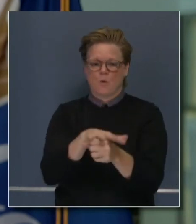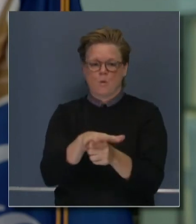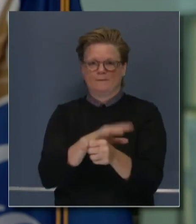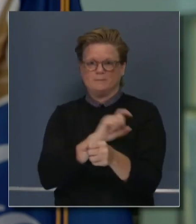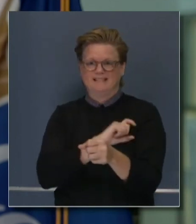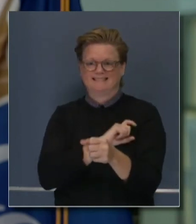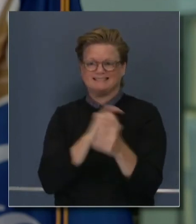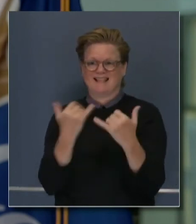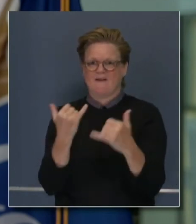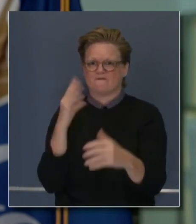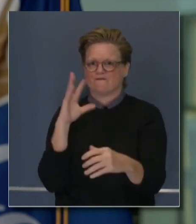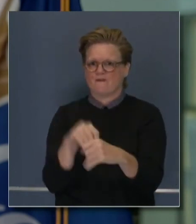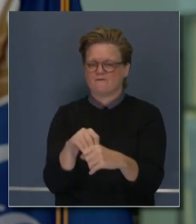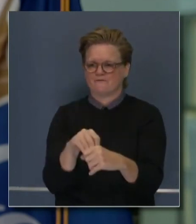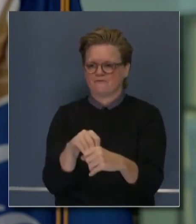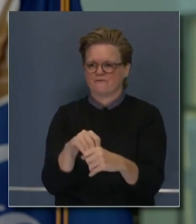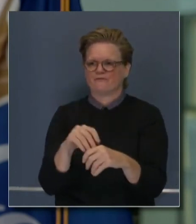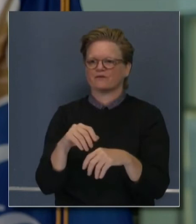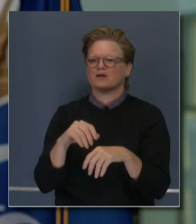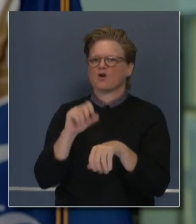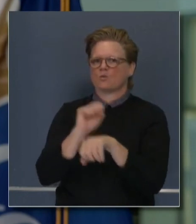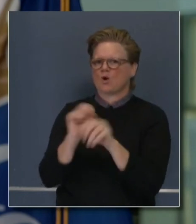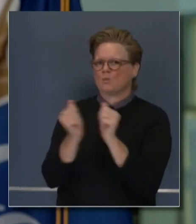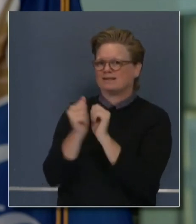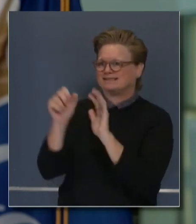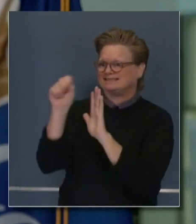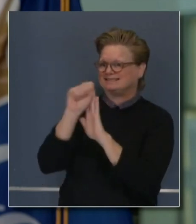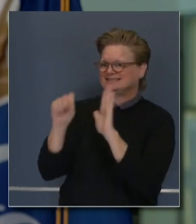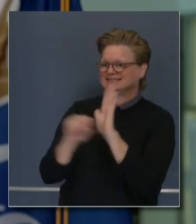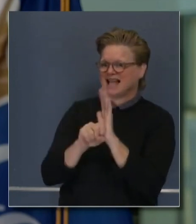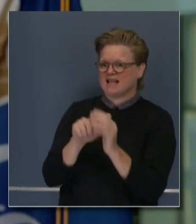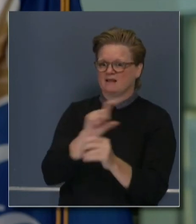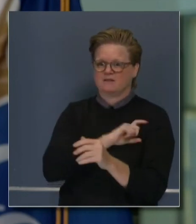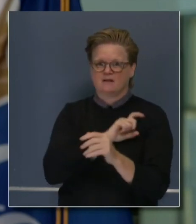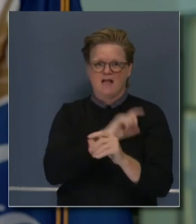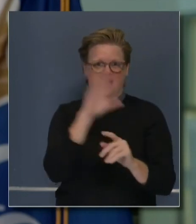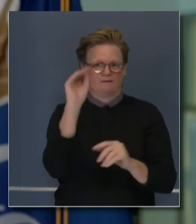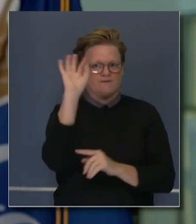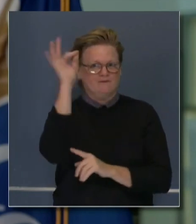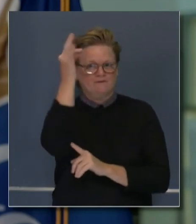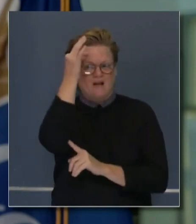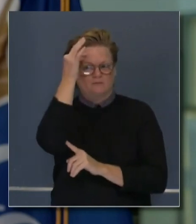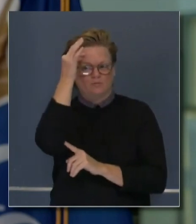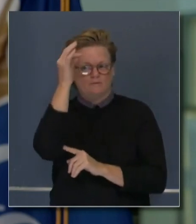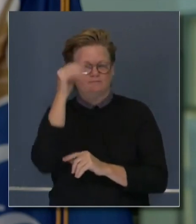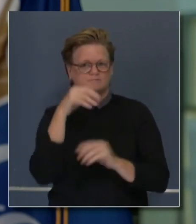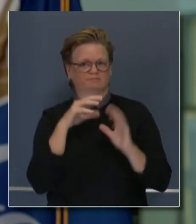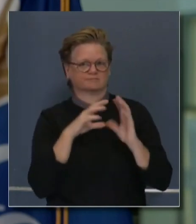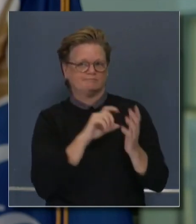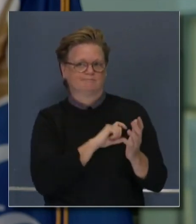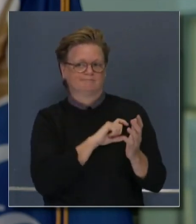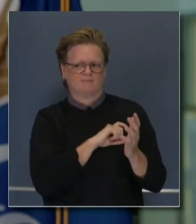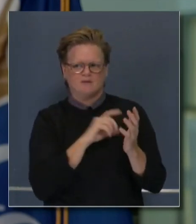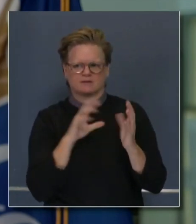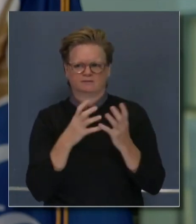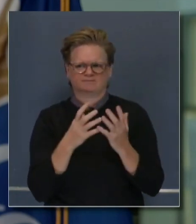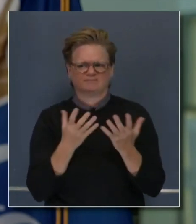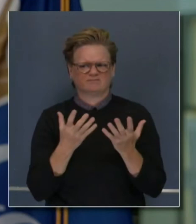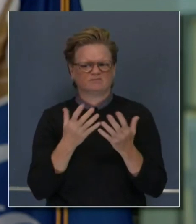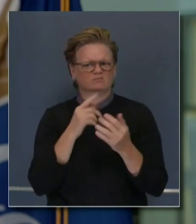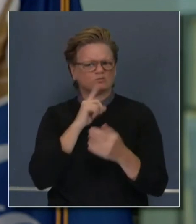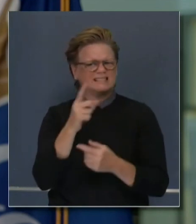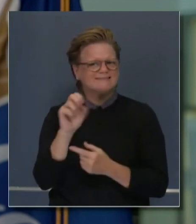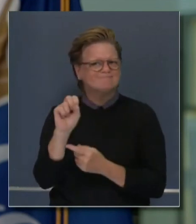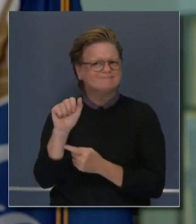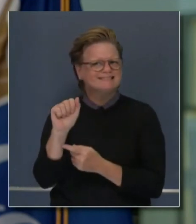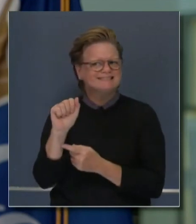federal authorities. So that is very real. Unfortunately, people continue to try to take advantage